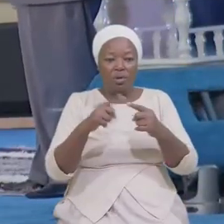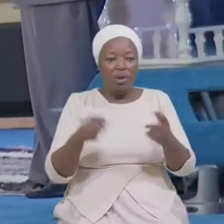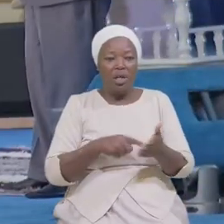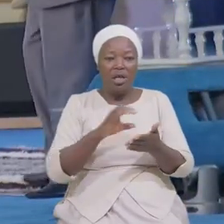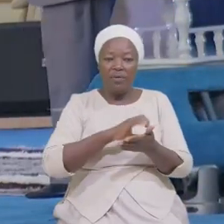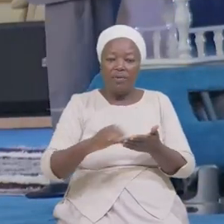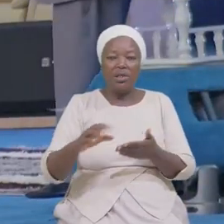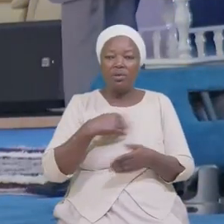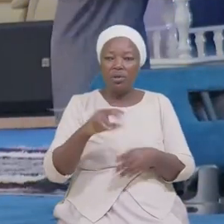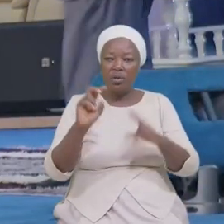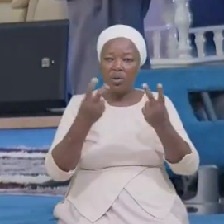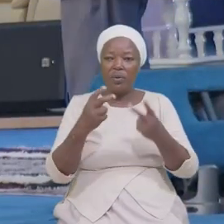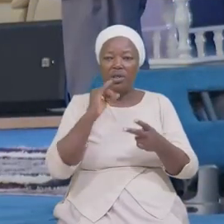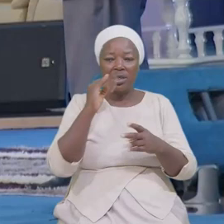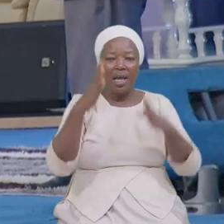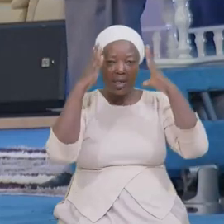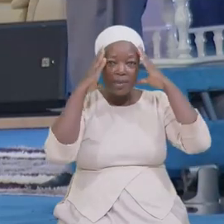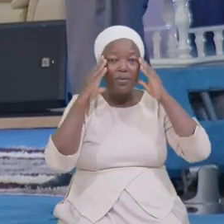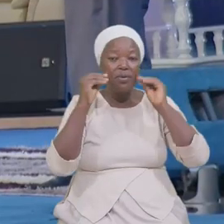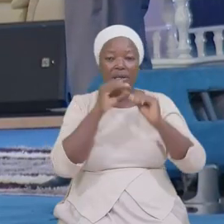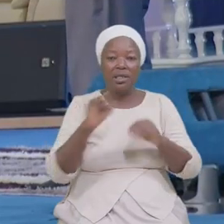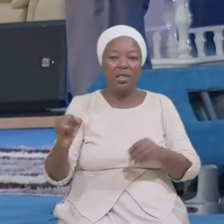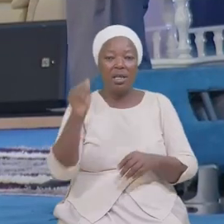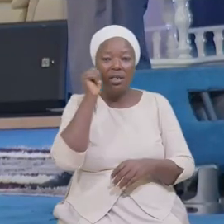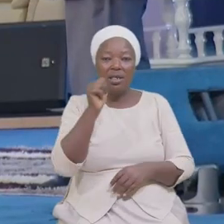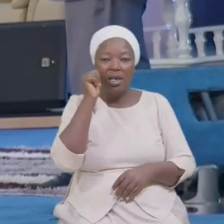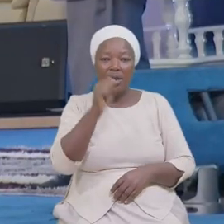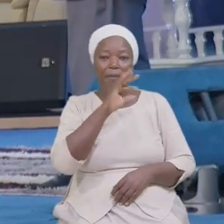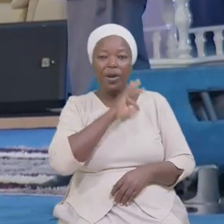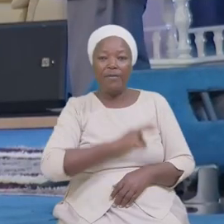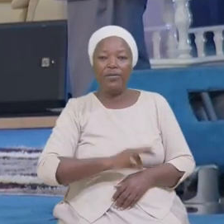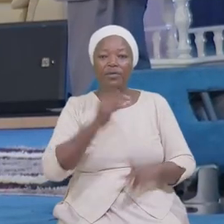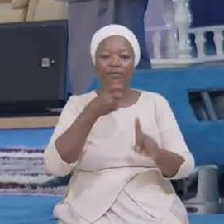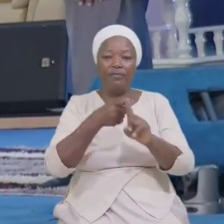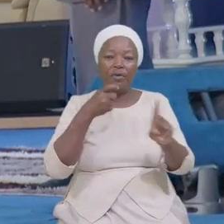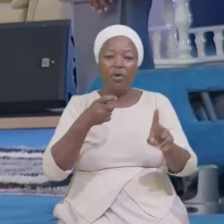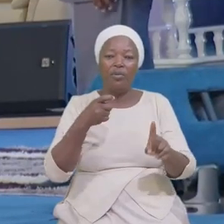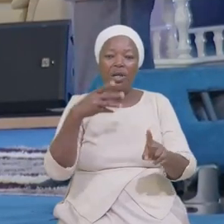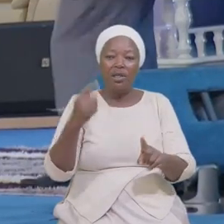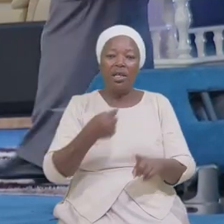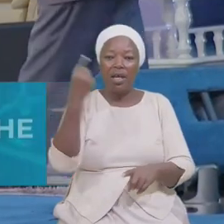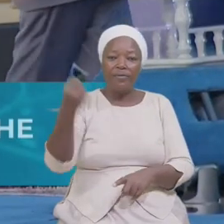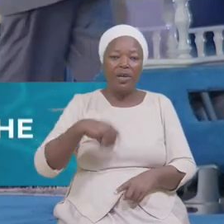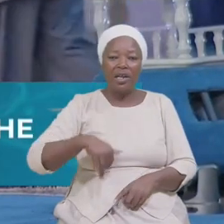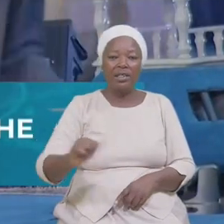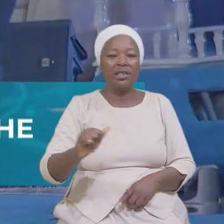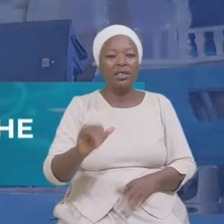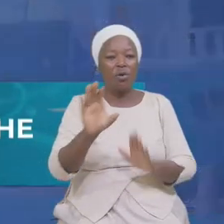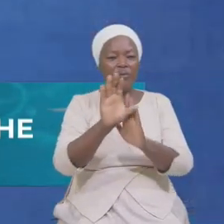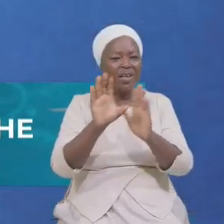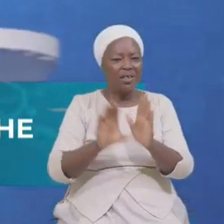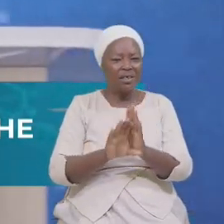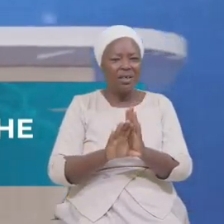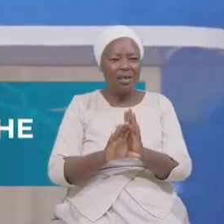talking about experiencing daily benefits from the everlasting covenant, a covenant that the Lord